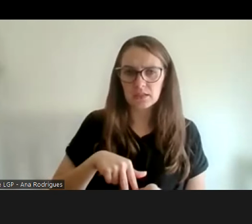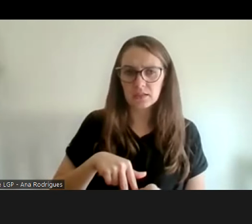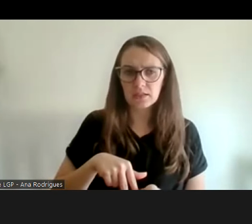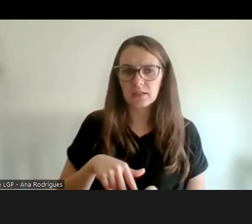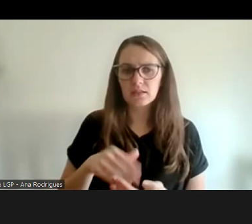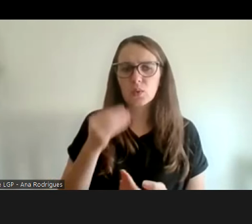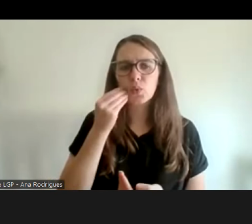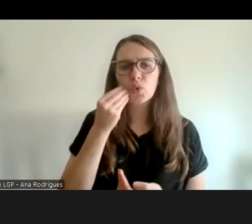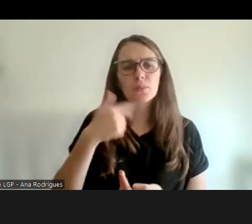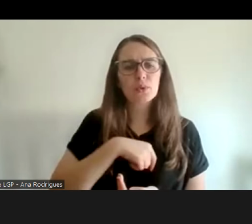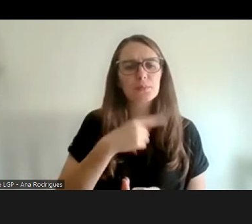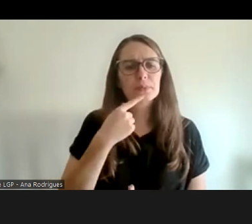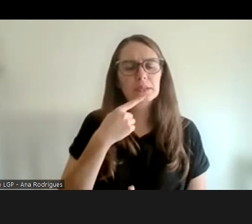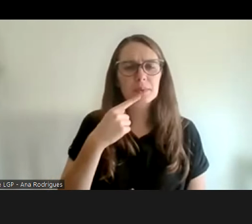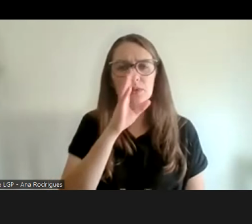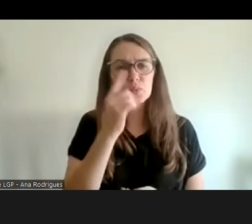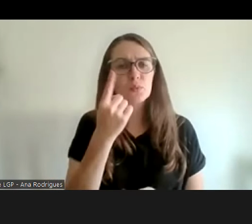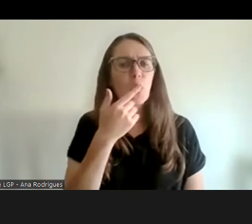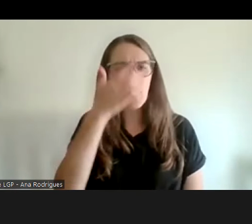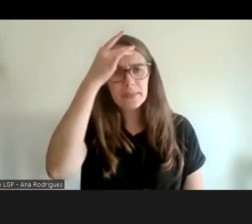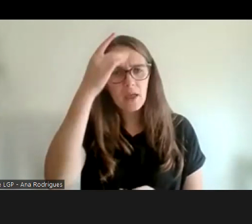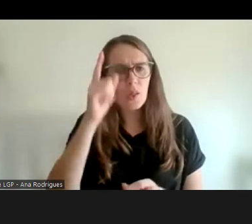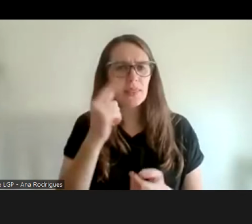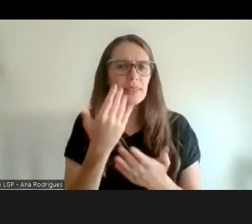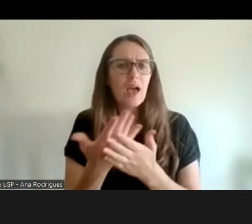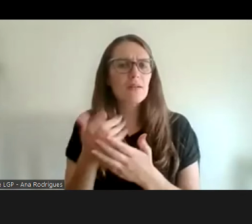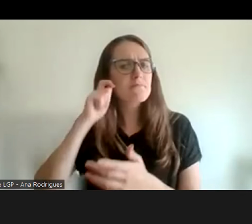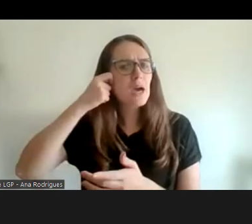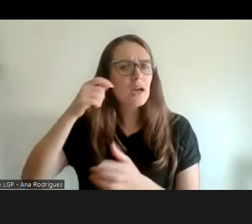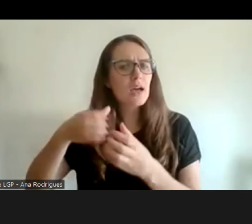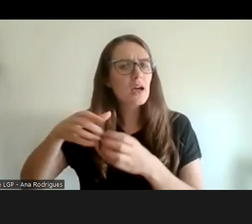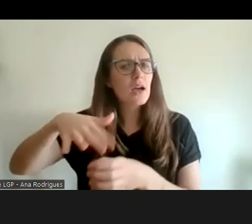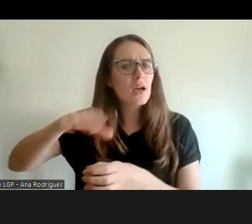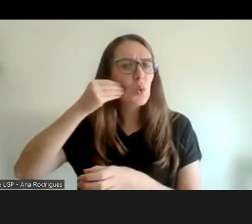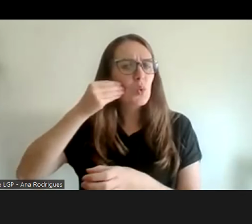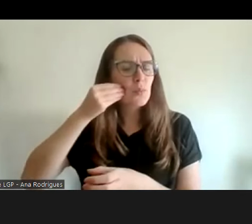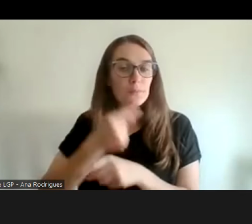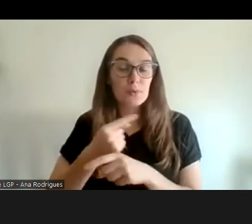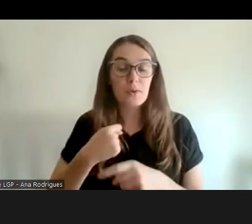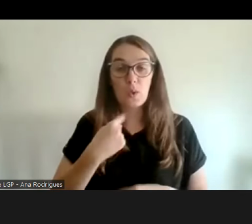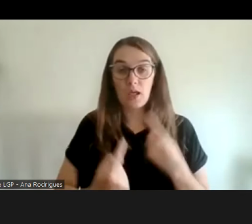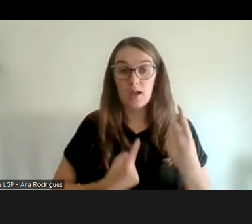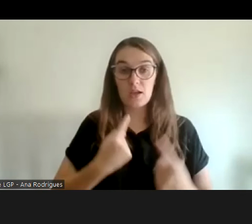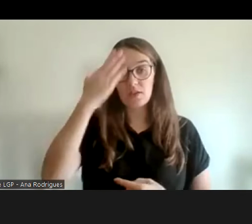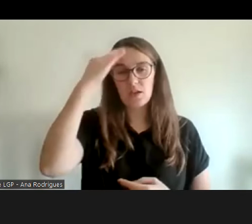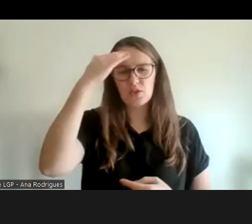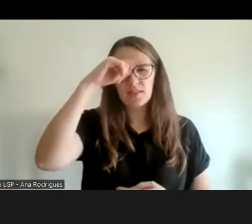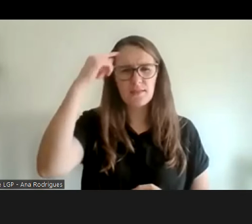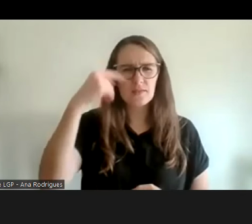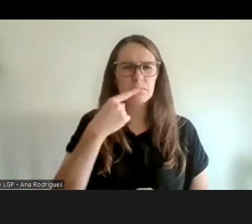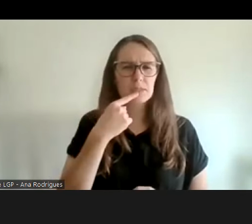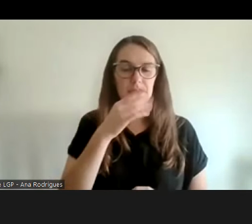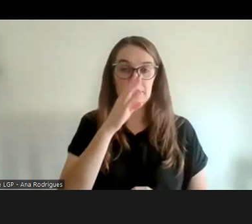to recognize when opinion is a threat to the minorities, because I think sometimes it's quite difficult to understand when